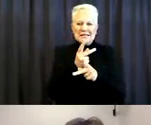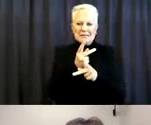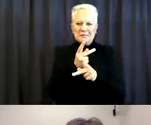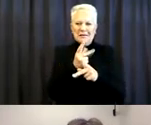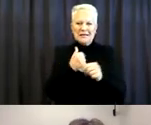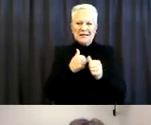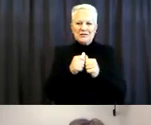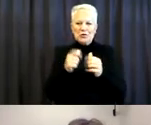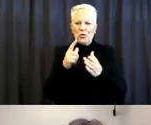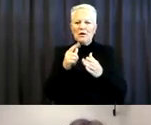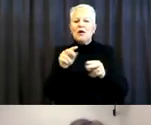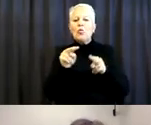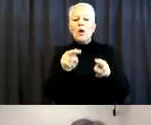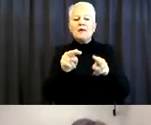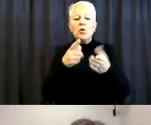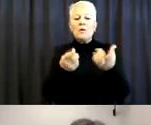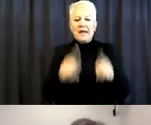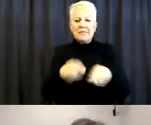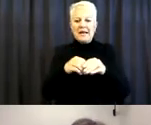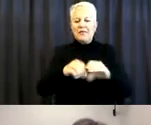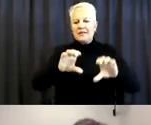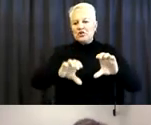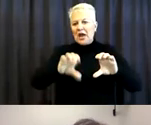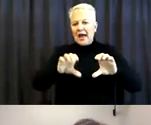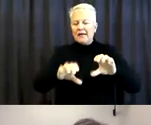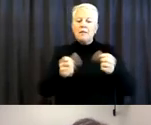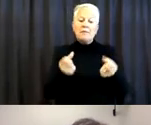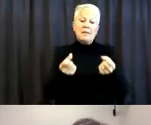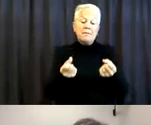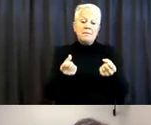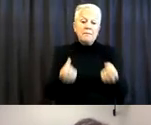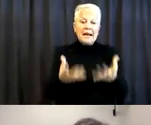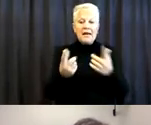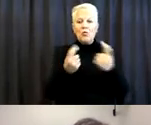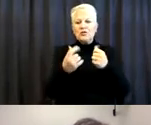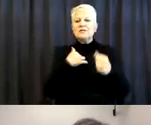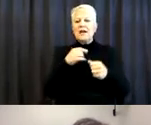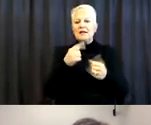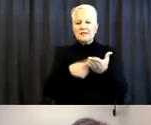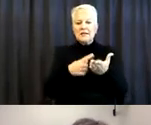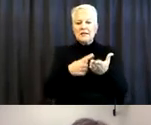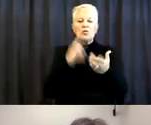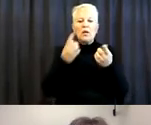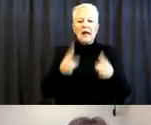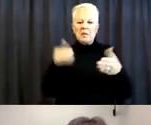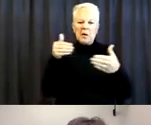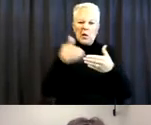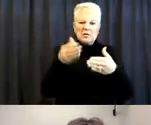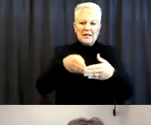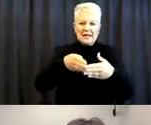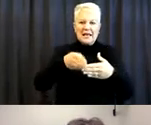what's appearing in the chat. Probably a lot of the questions will be, and discussion will happen towards the